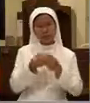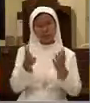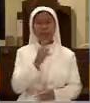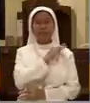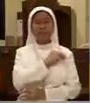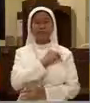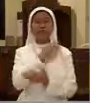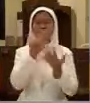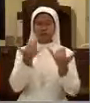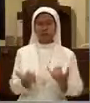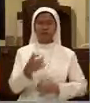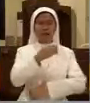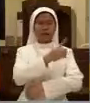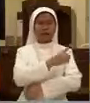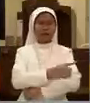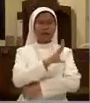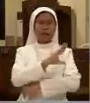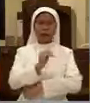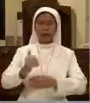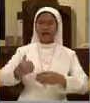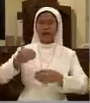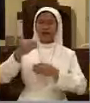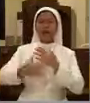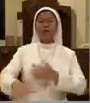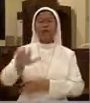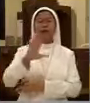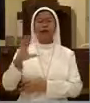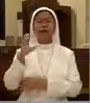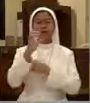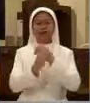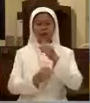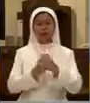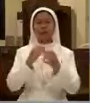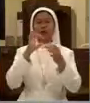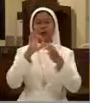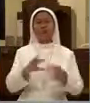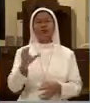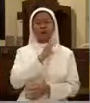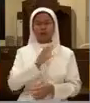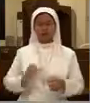today and beyond 500 years of Christianity.